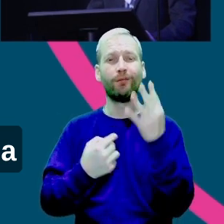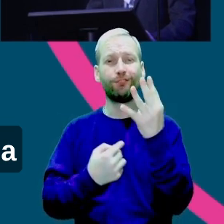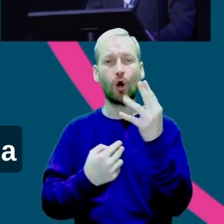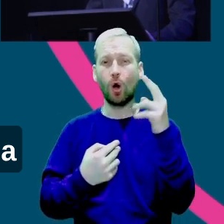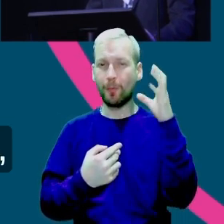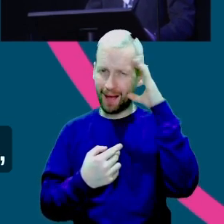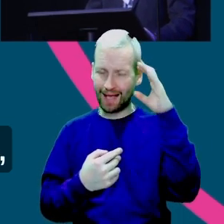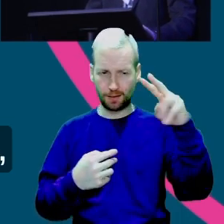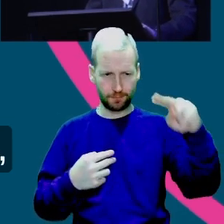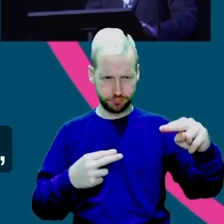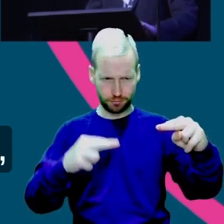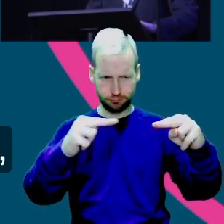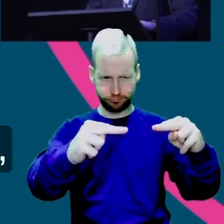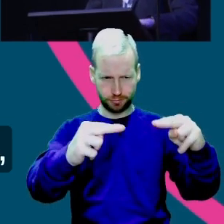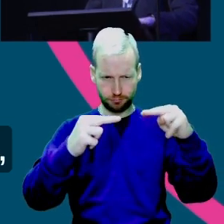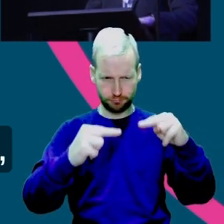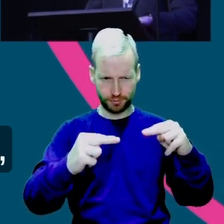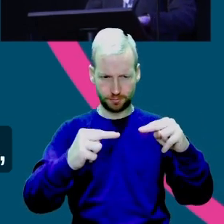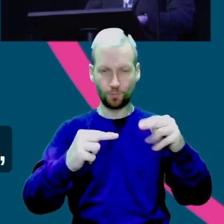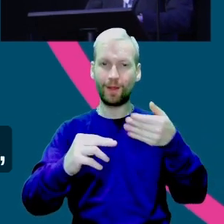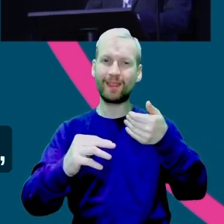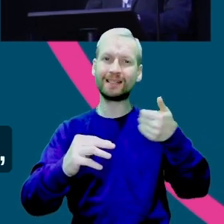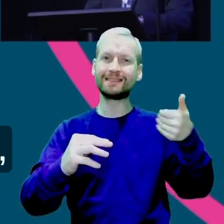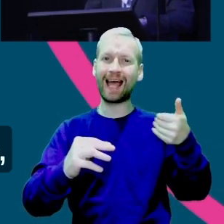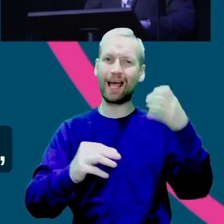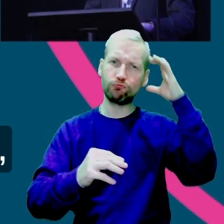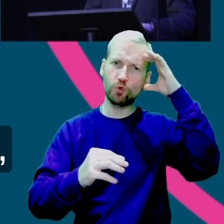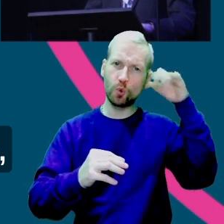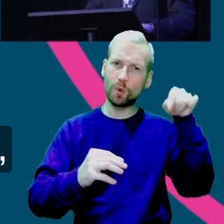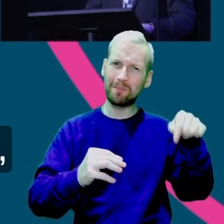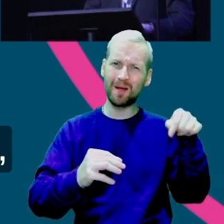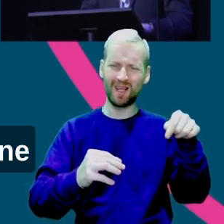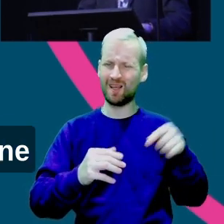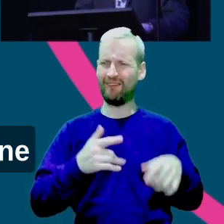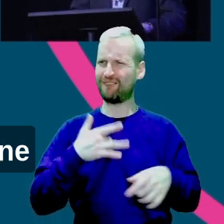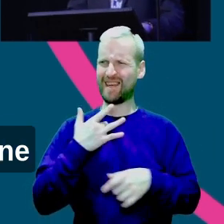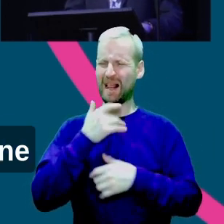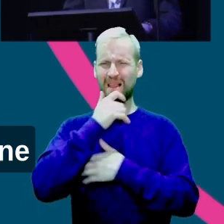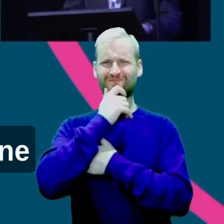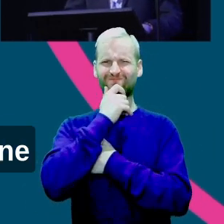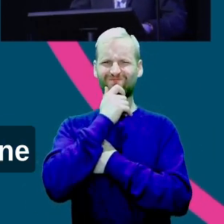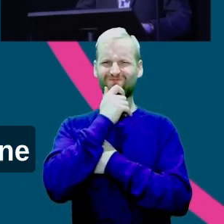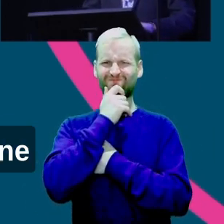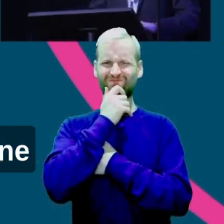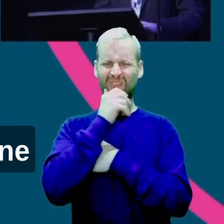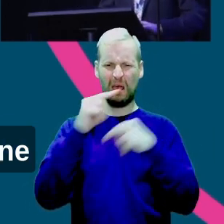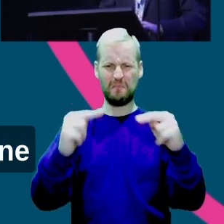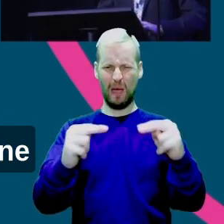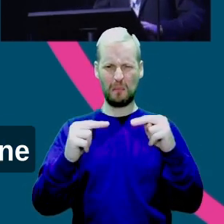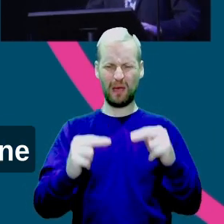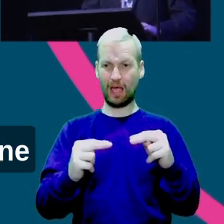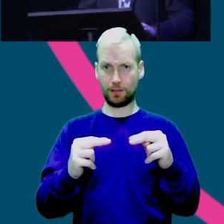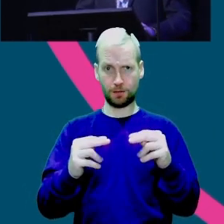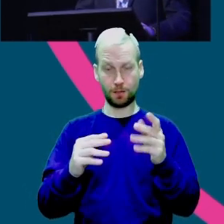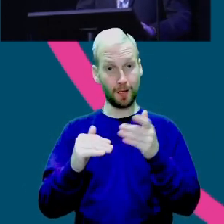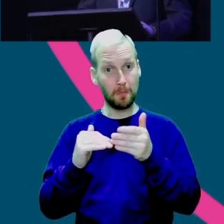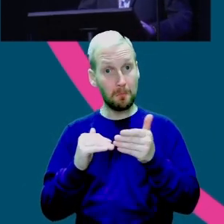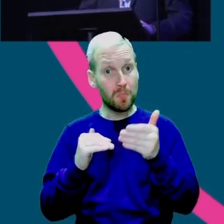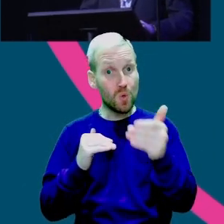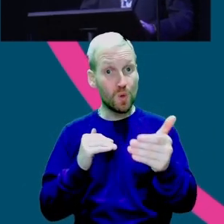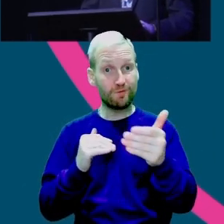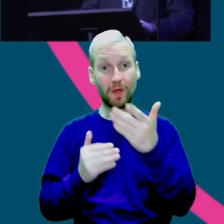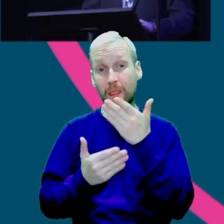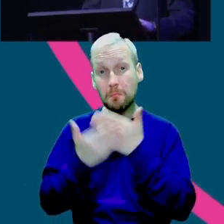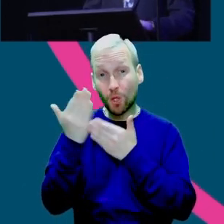bays with a few side rooms. But actually we felt on balance that probably didn't move us further forward in line with some of the